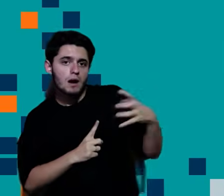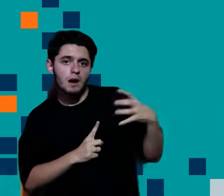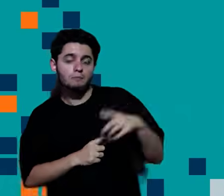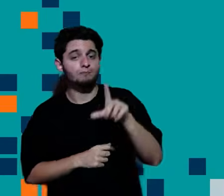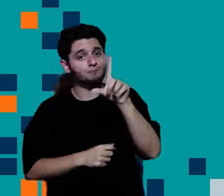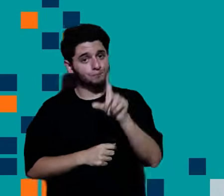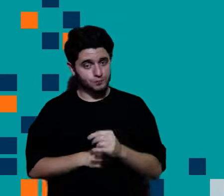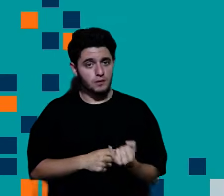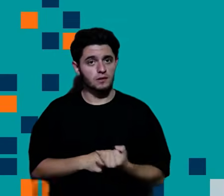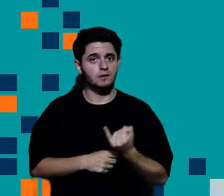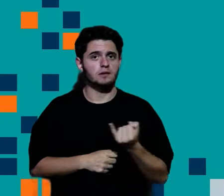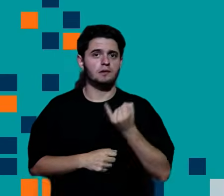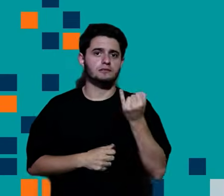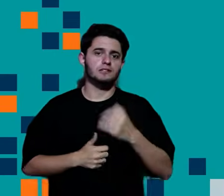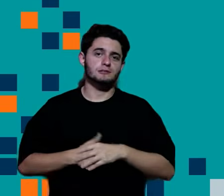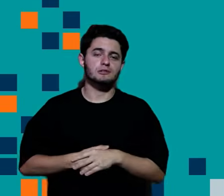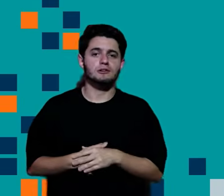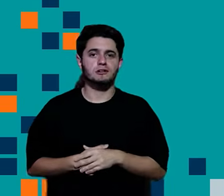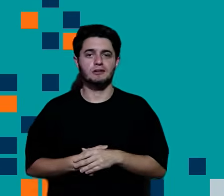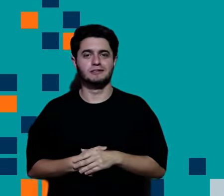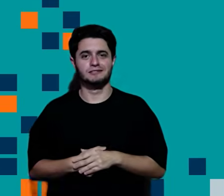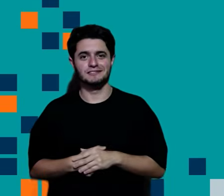important.